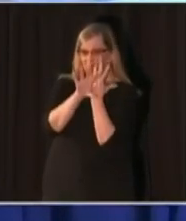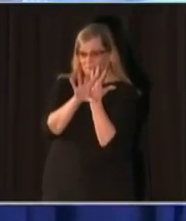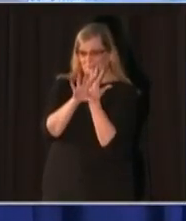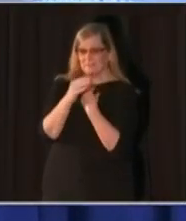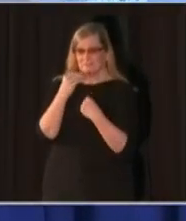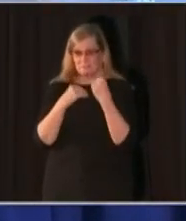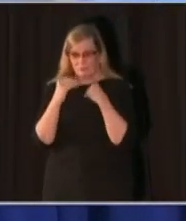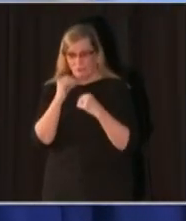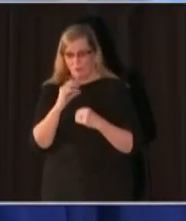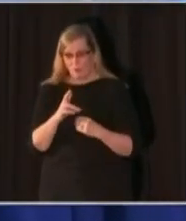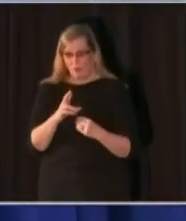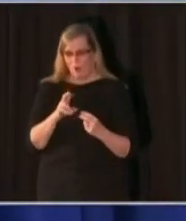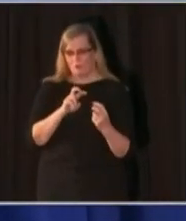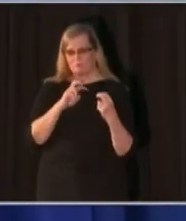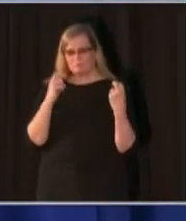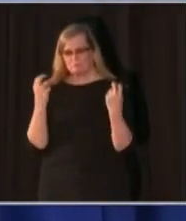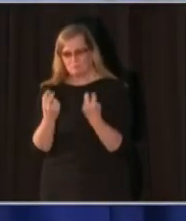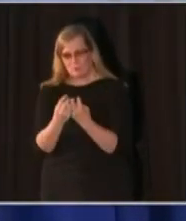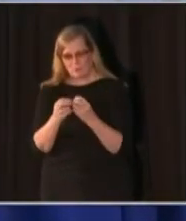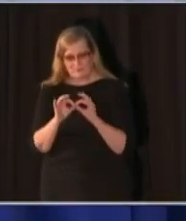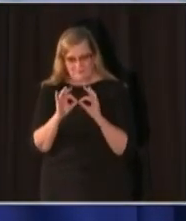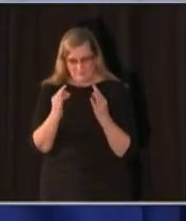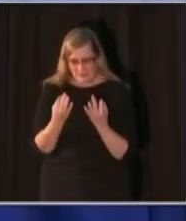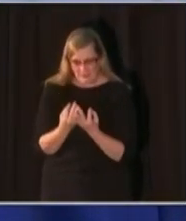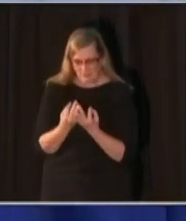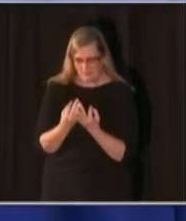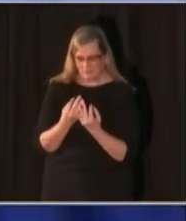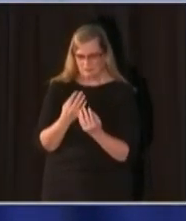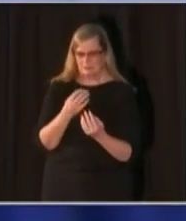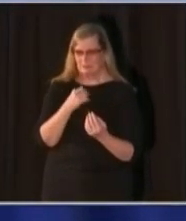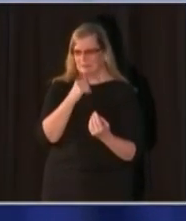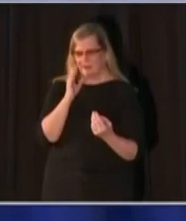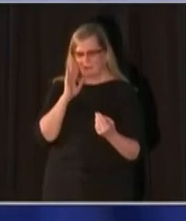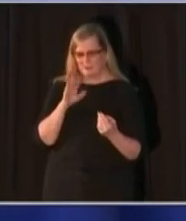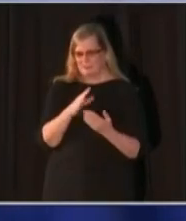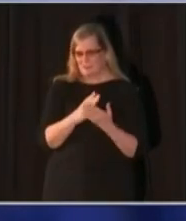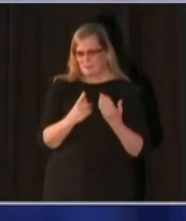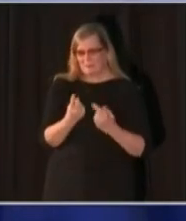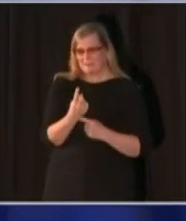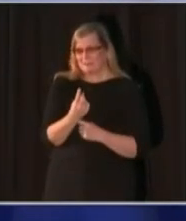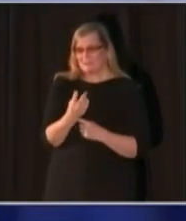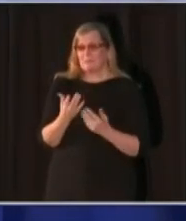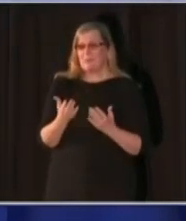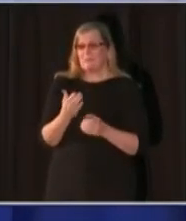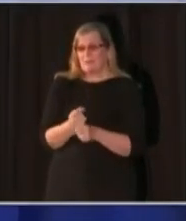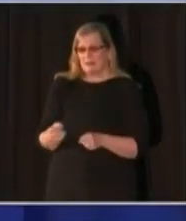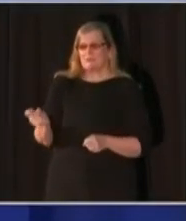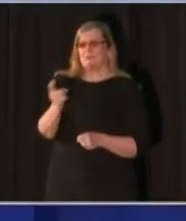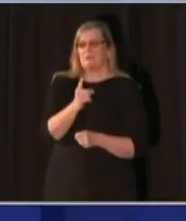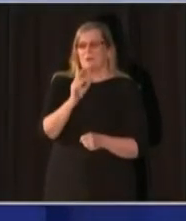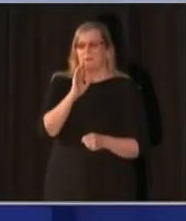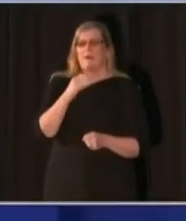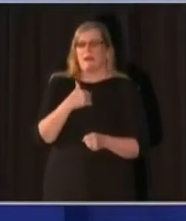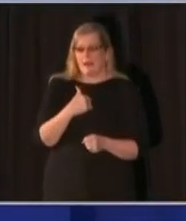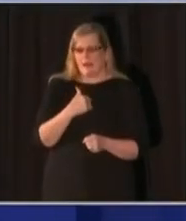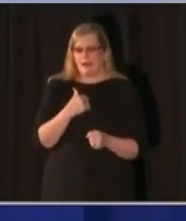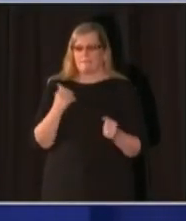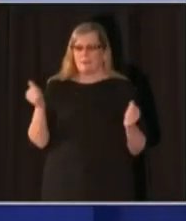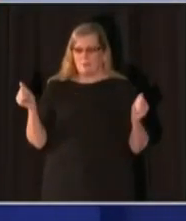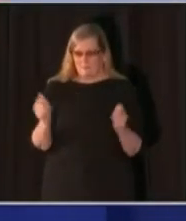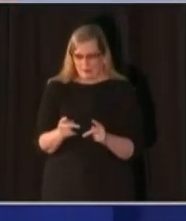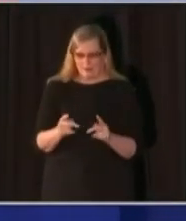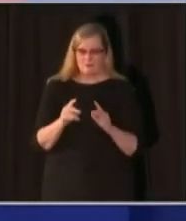your family or by yourself, I know that you will look forward to next year when we can resume our normal celebrations.